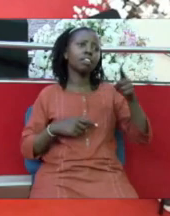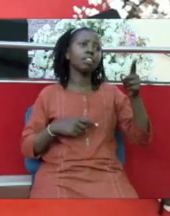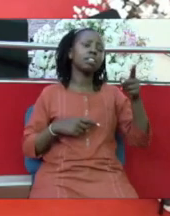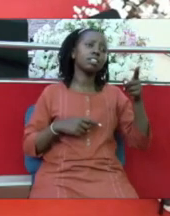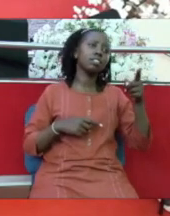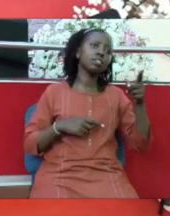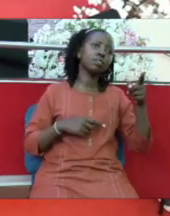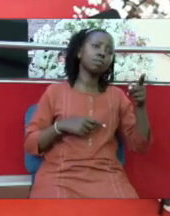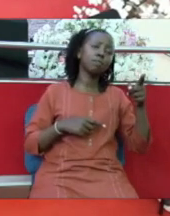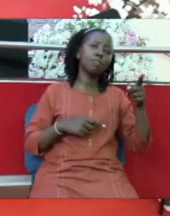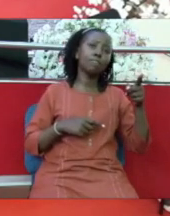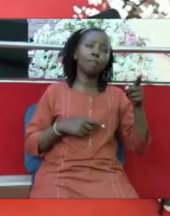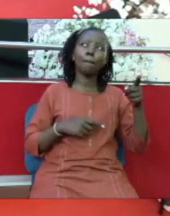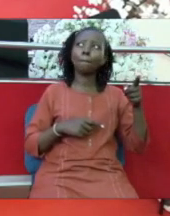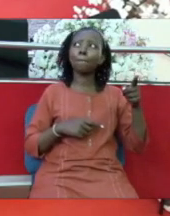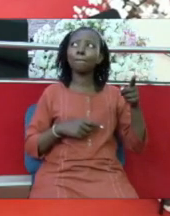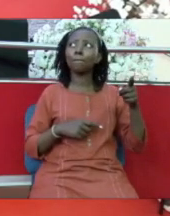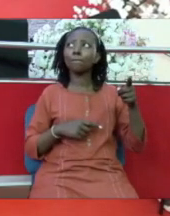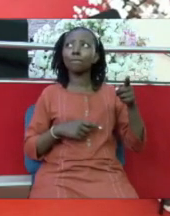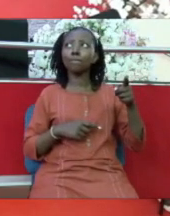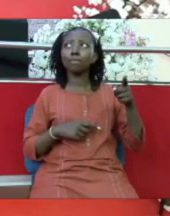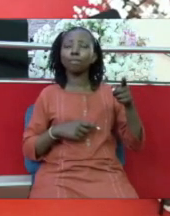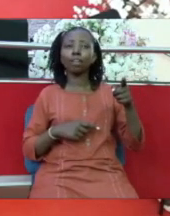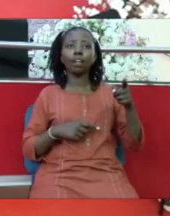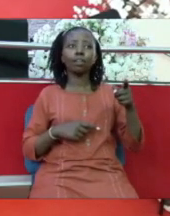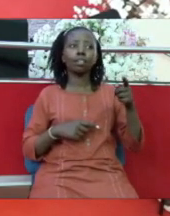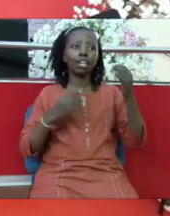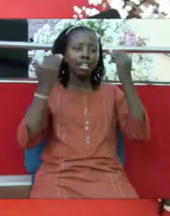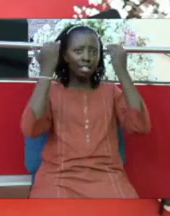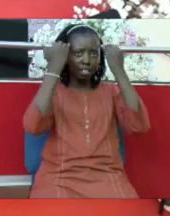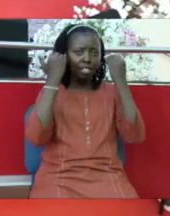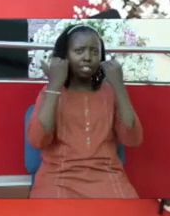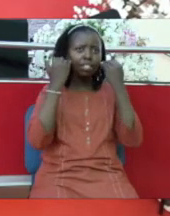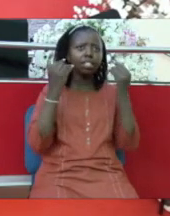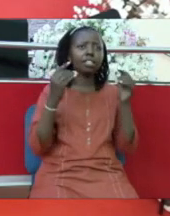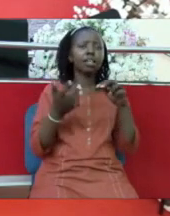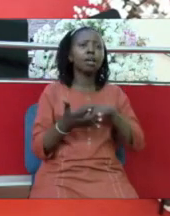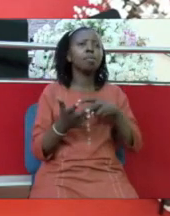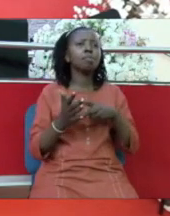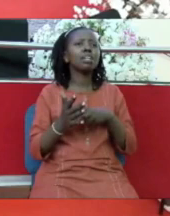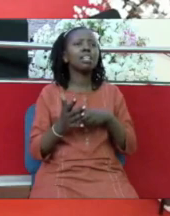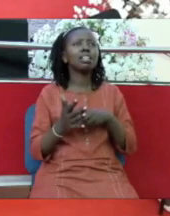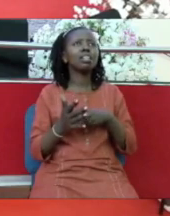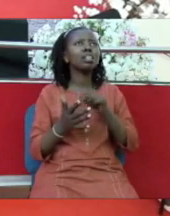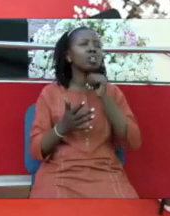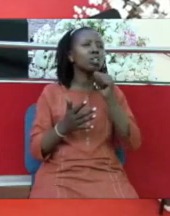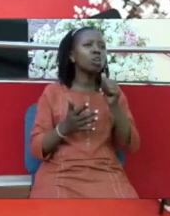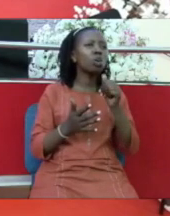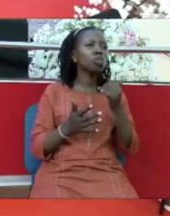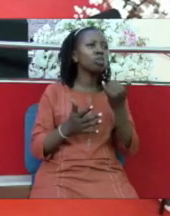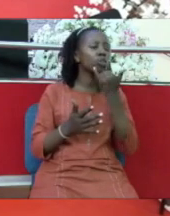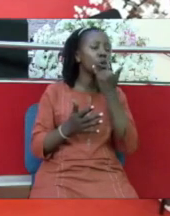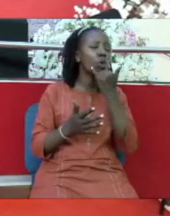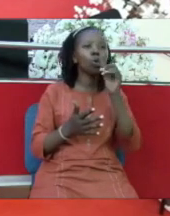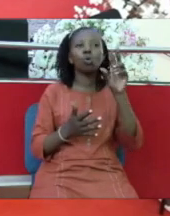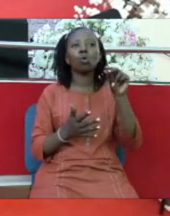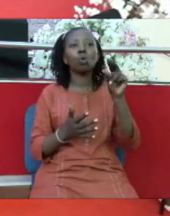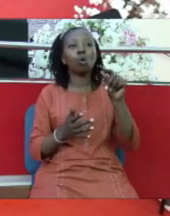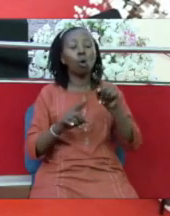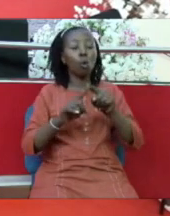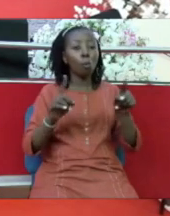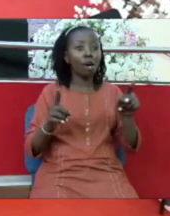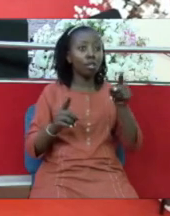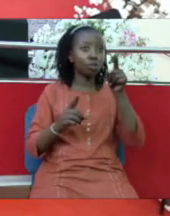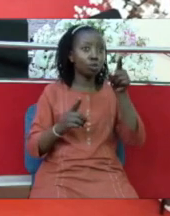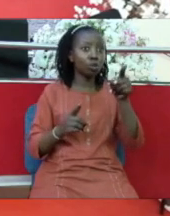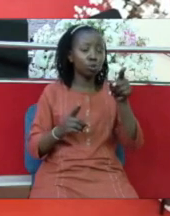term. Kwa haki ni neno la kisheria. It doesn't mean that you have never done anything wrong. Haimaanishi kwamba hujaikosea. But you have come to a place